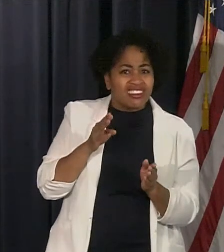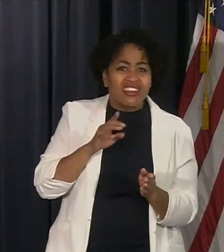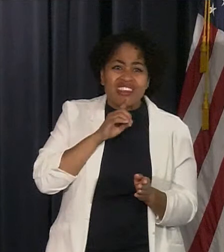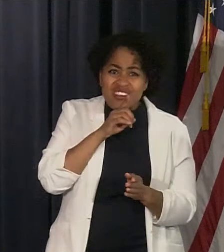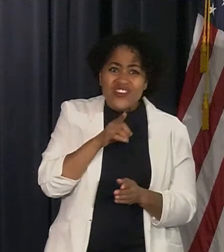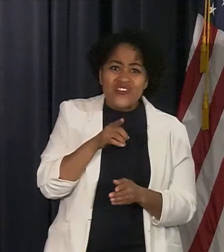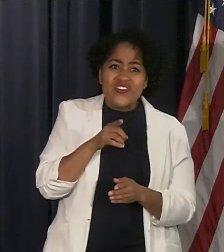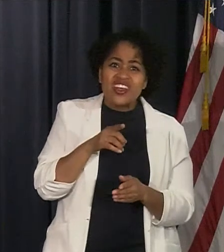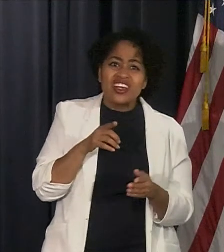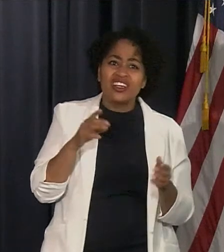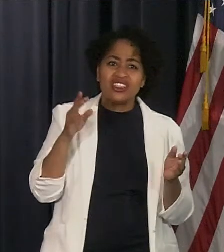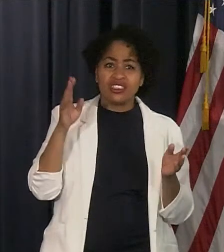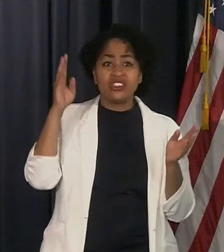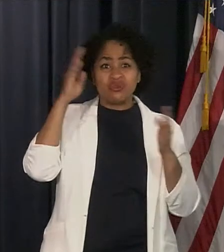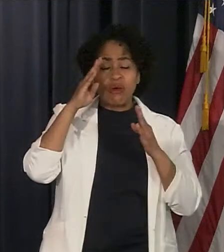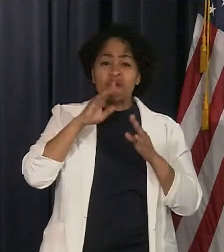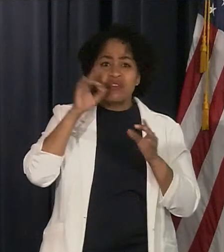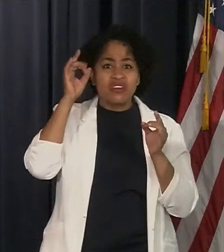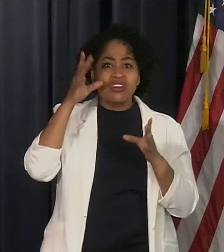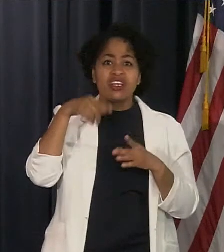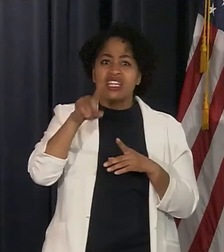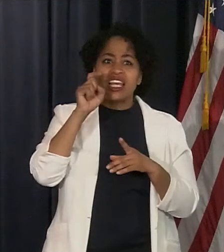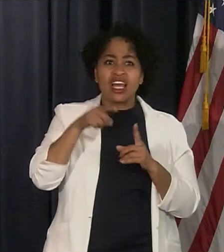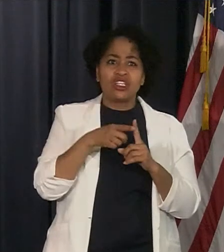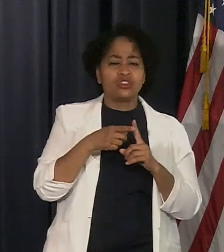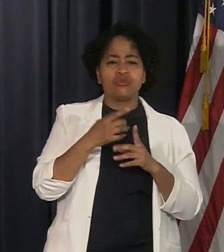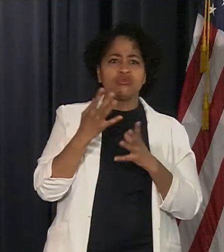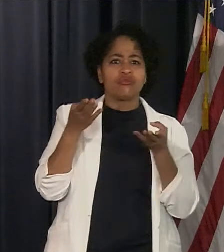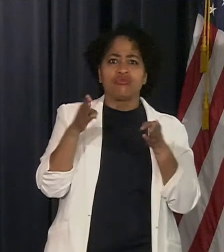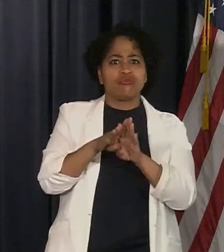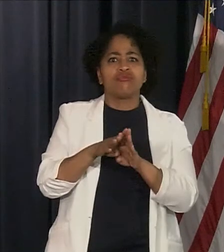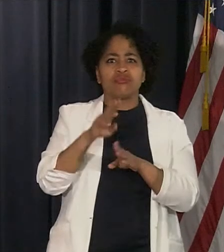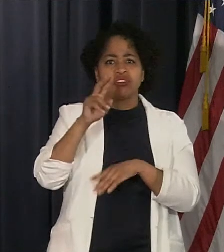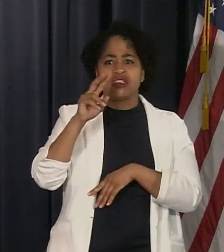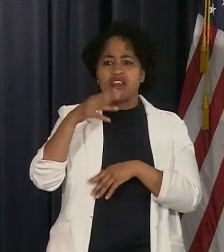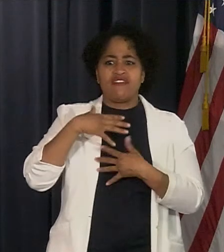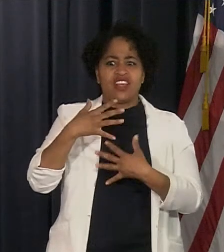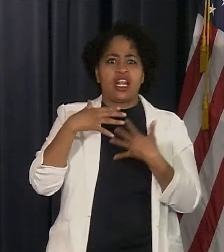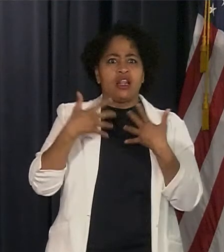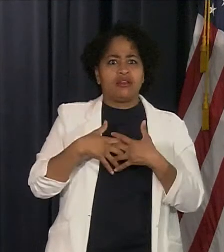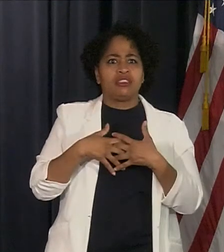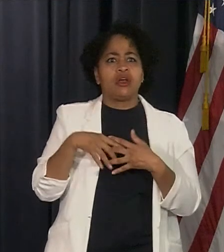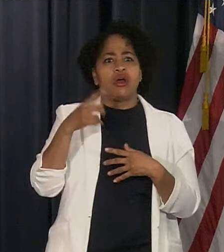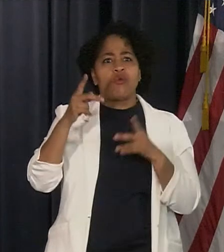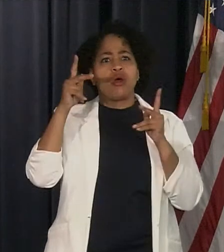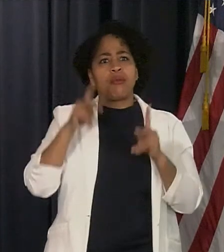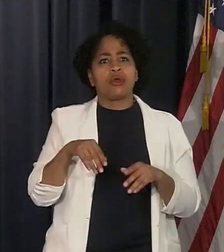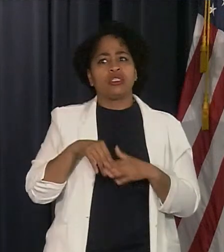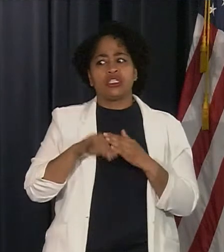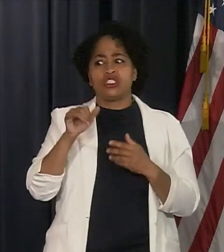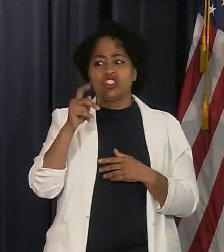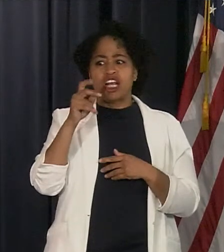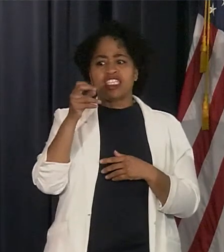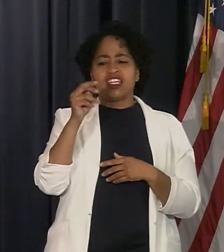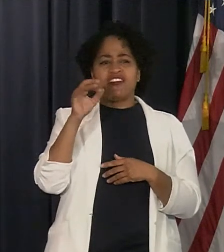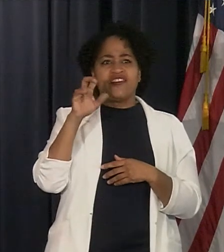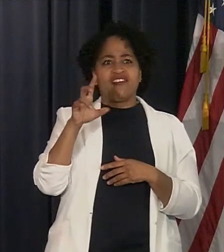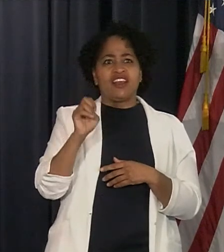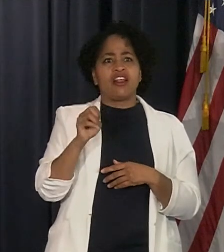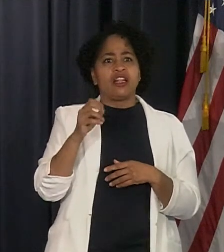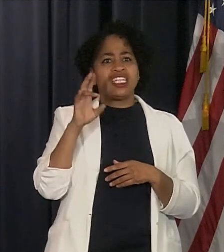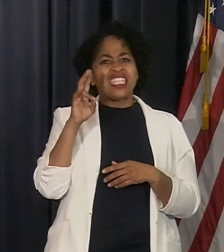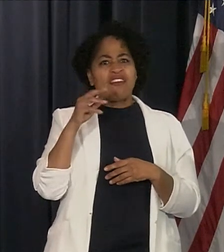troubling. In Florida, they're having to ship ventilators down there. One church in Jacksonville had 7 members of